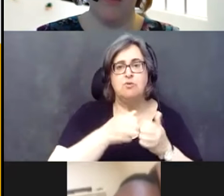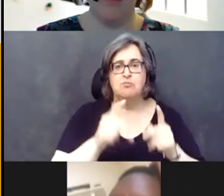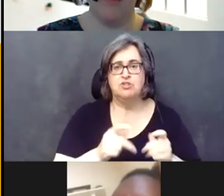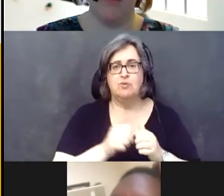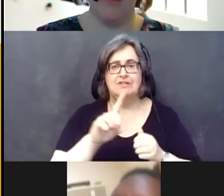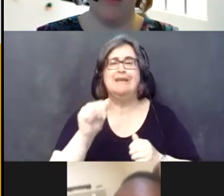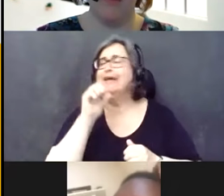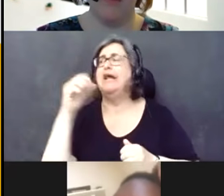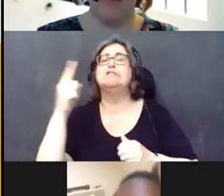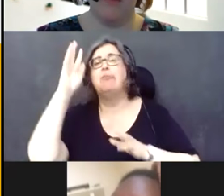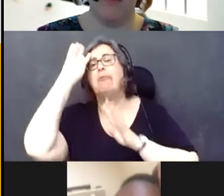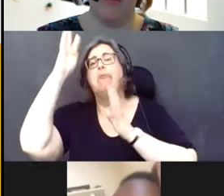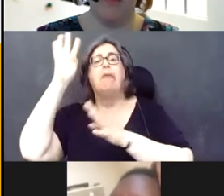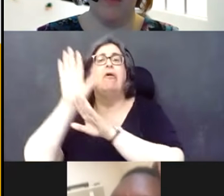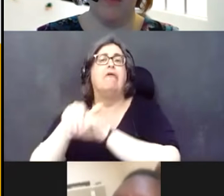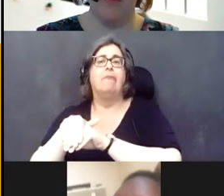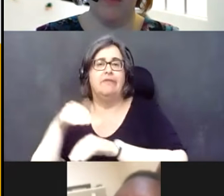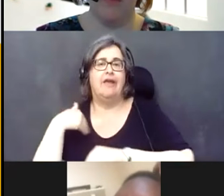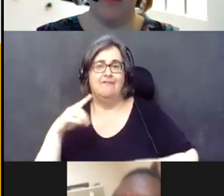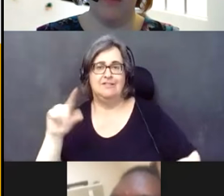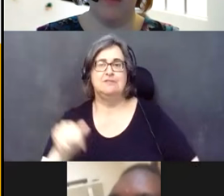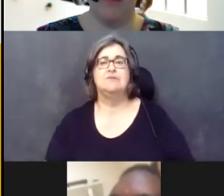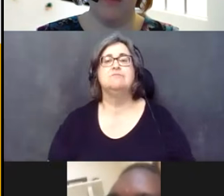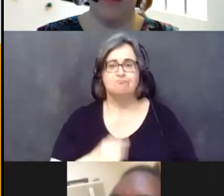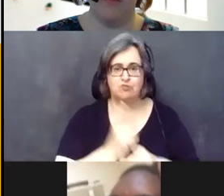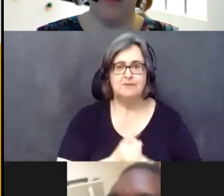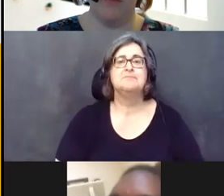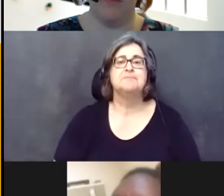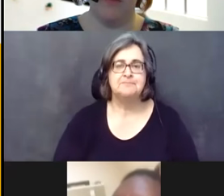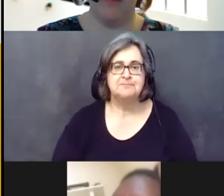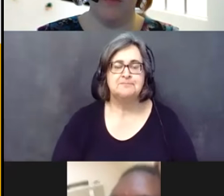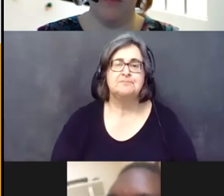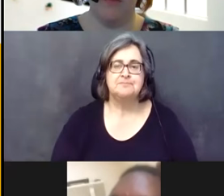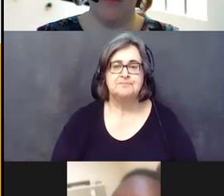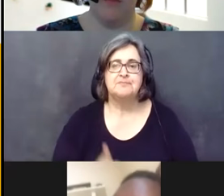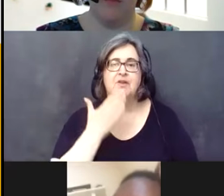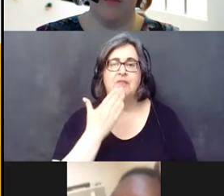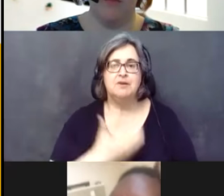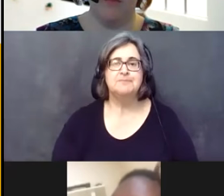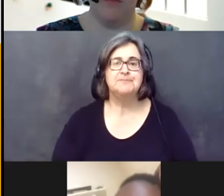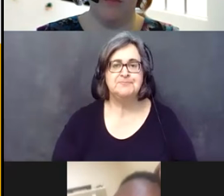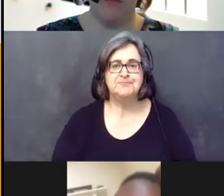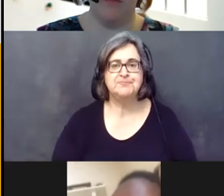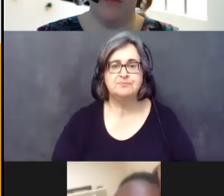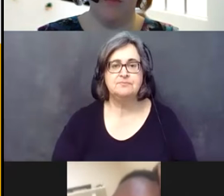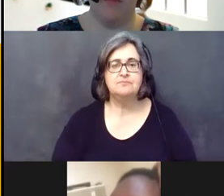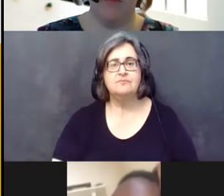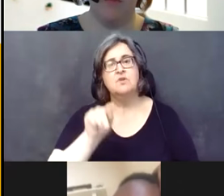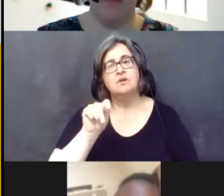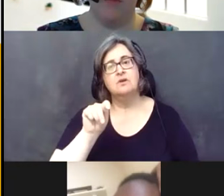just someone Yes. who's pretending. Yes. All right, thank you, Noah.